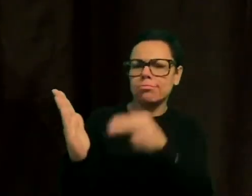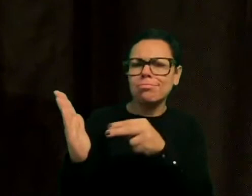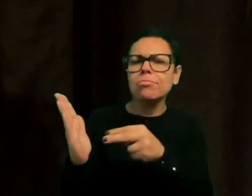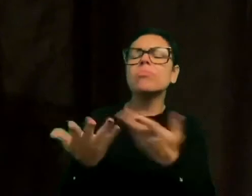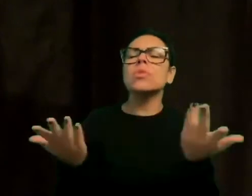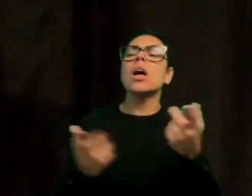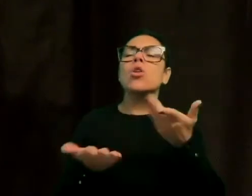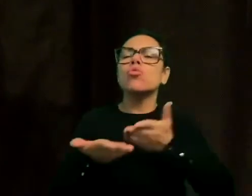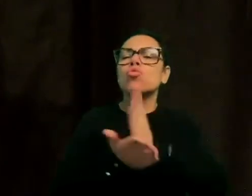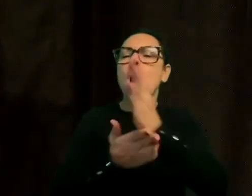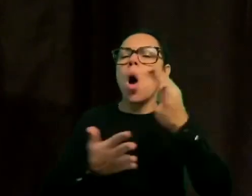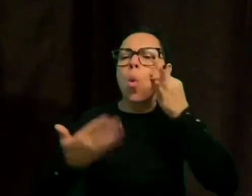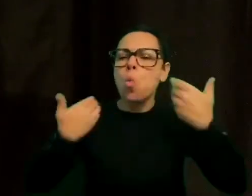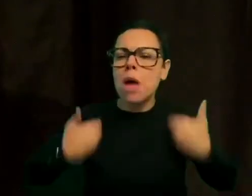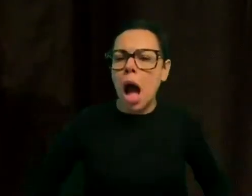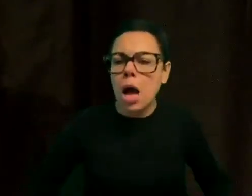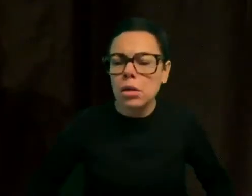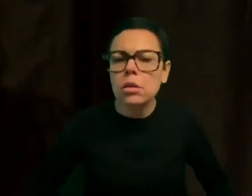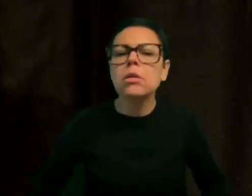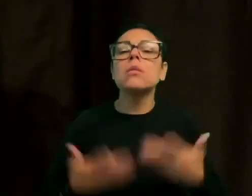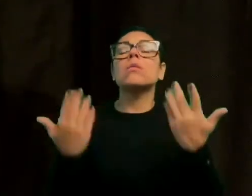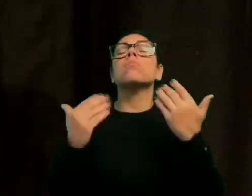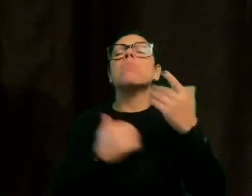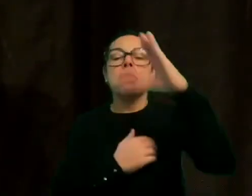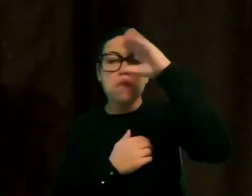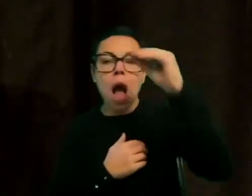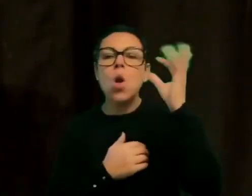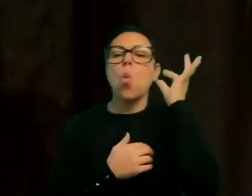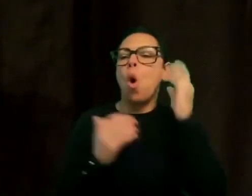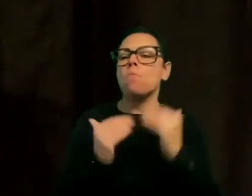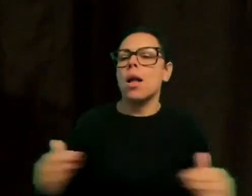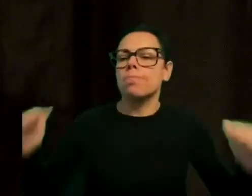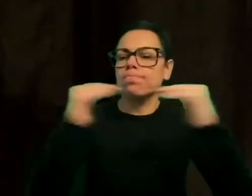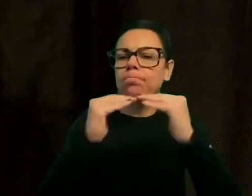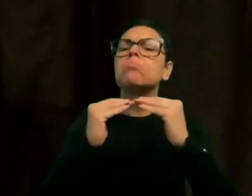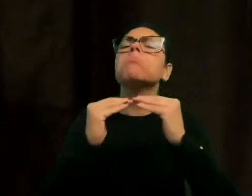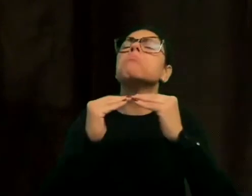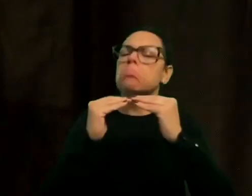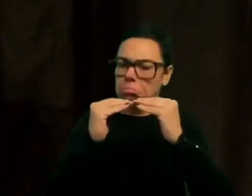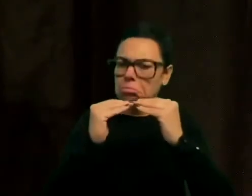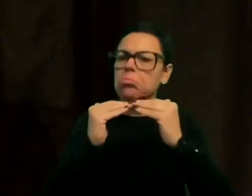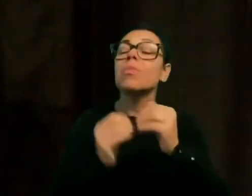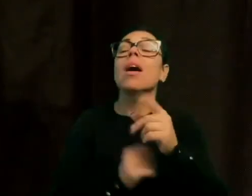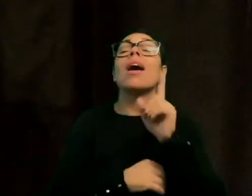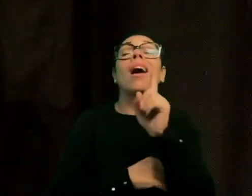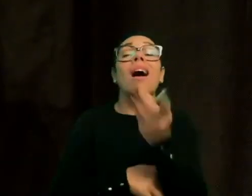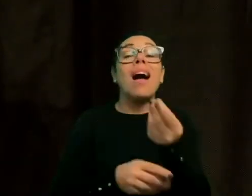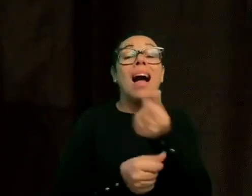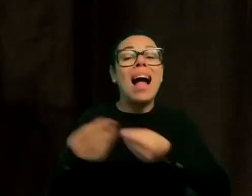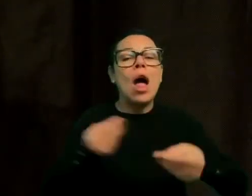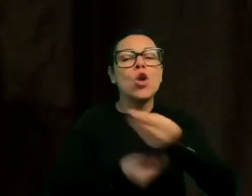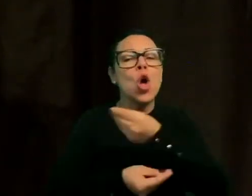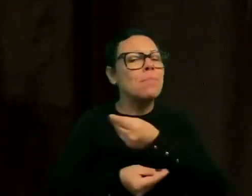women. But when it comes to the economic sphere, it is still considered neutral, and it's still considered actually a man's